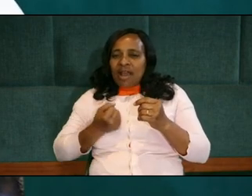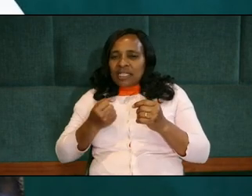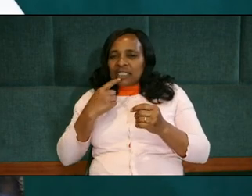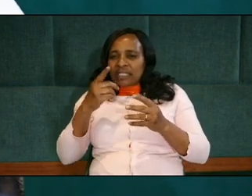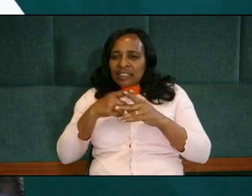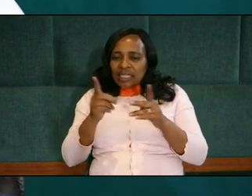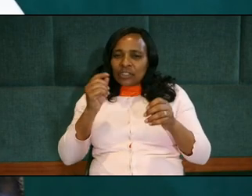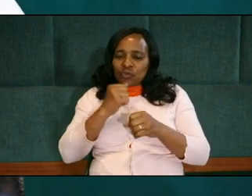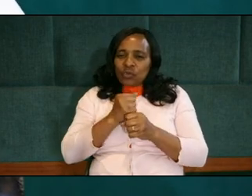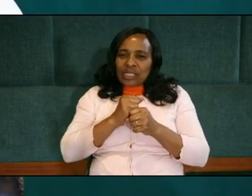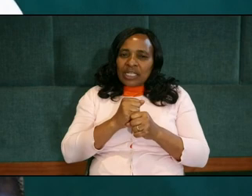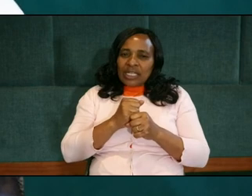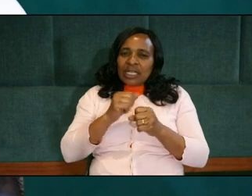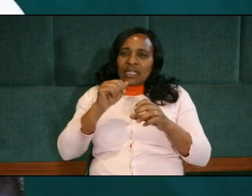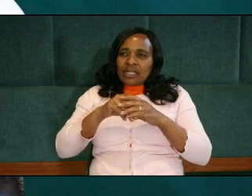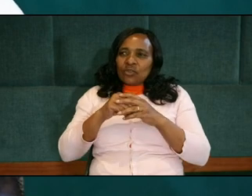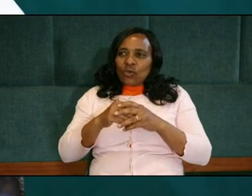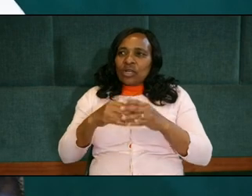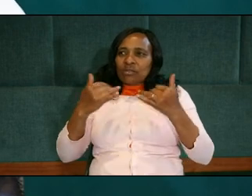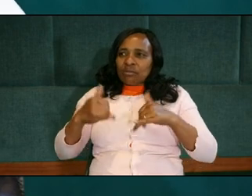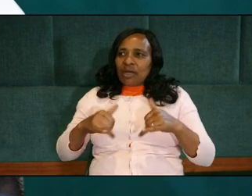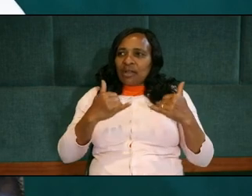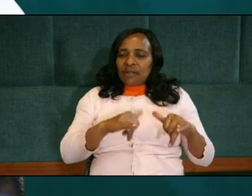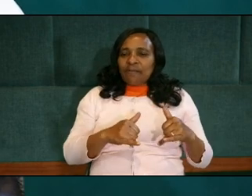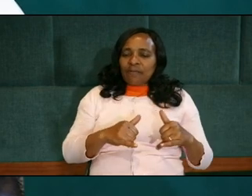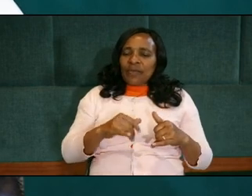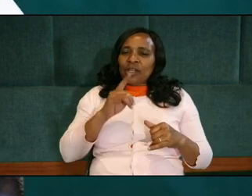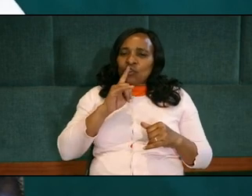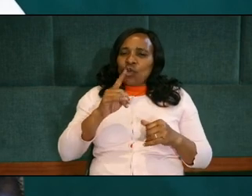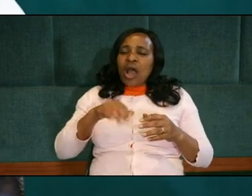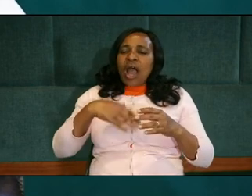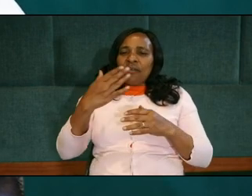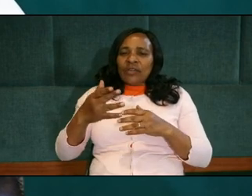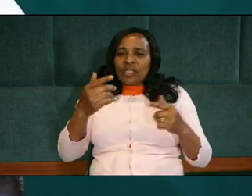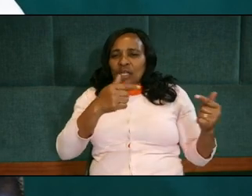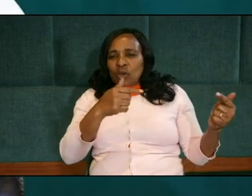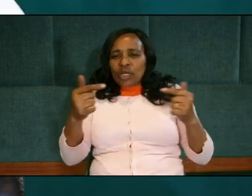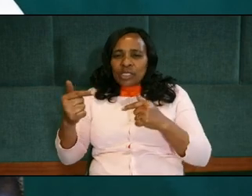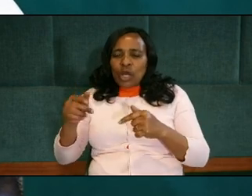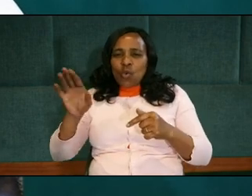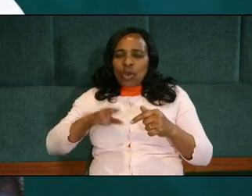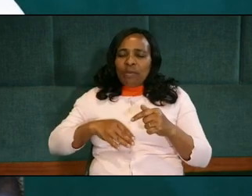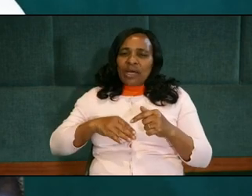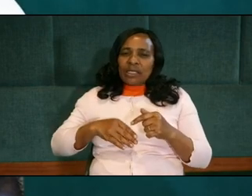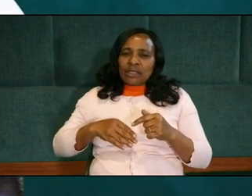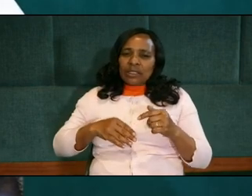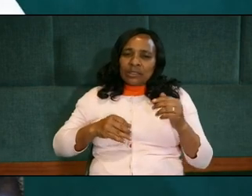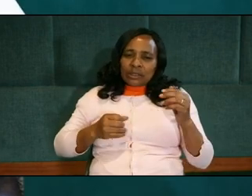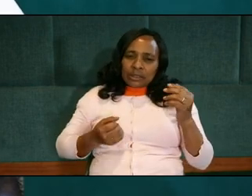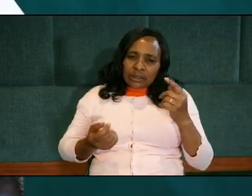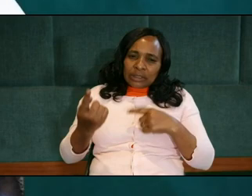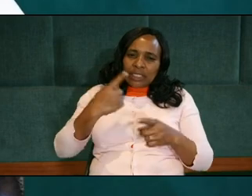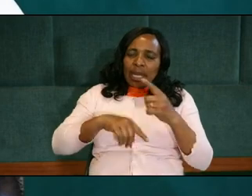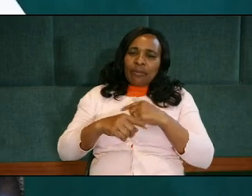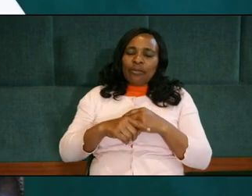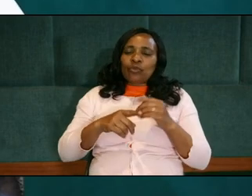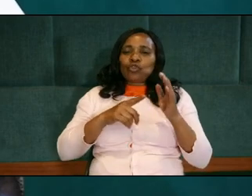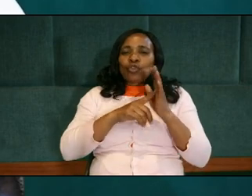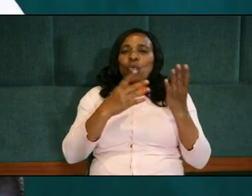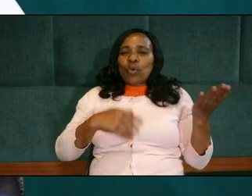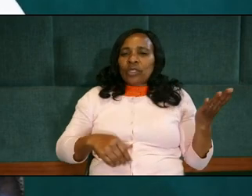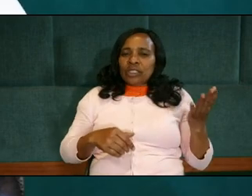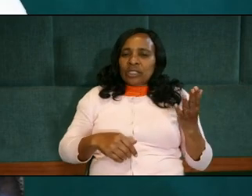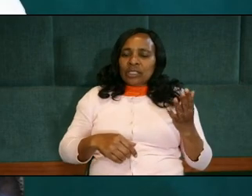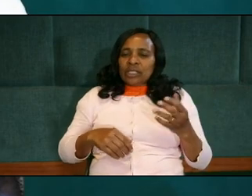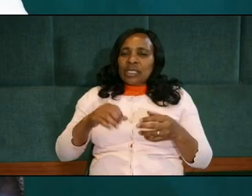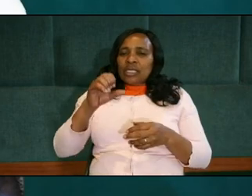you never thought they could do, right? So after the battle, when the women showed up and started saying, you know, Saul has killed his